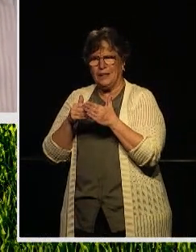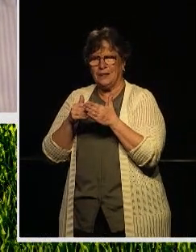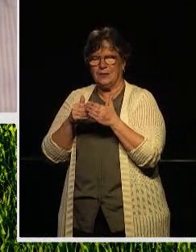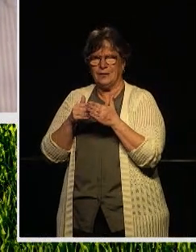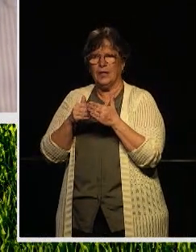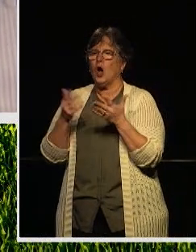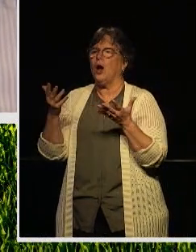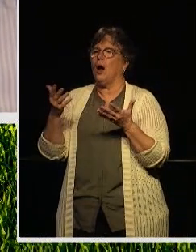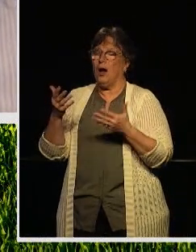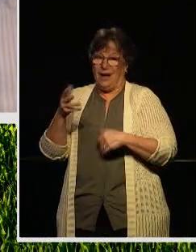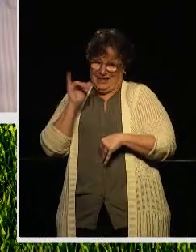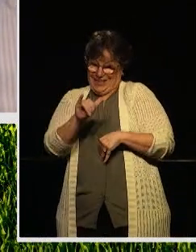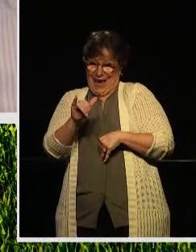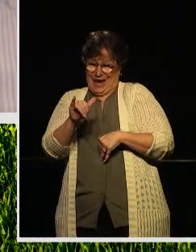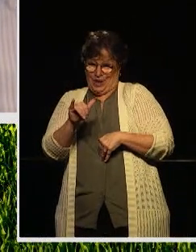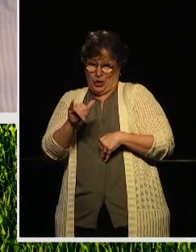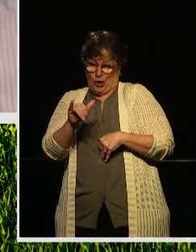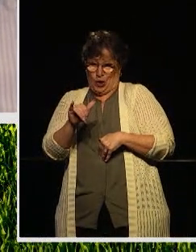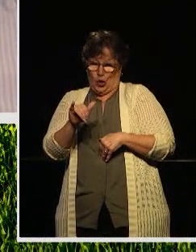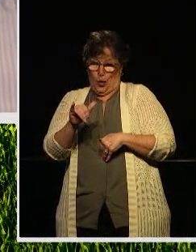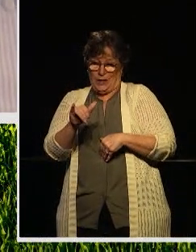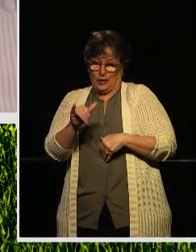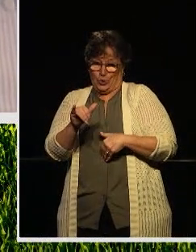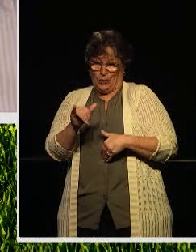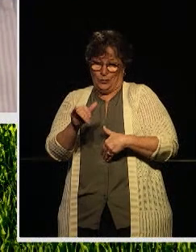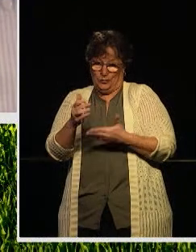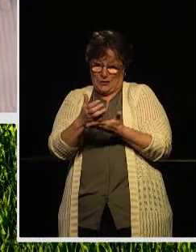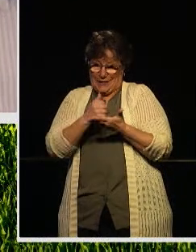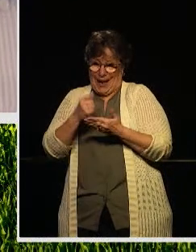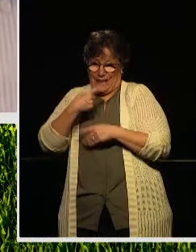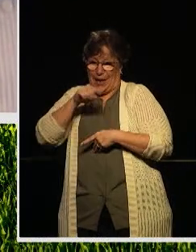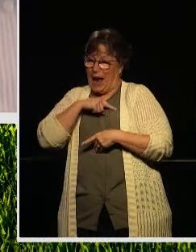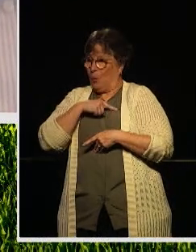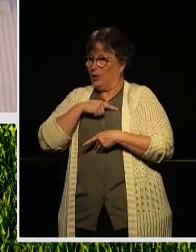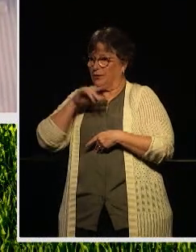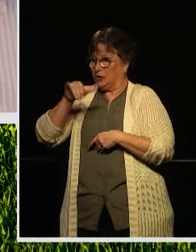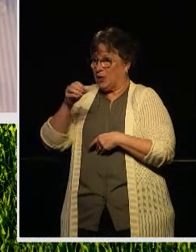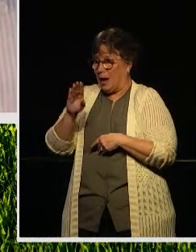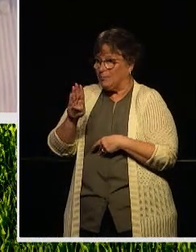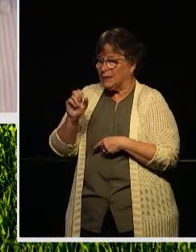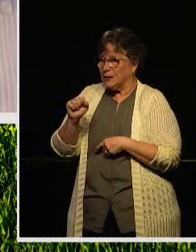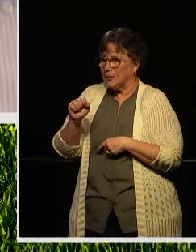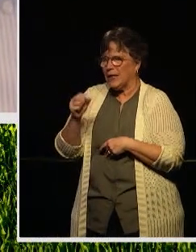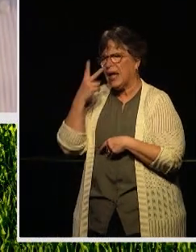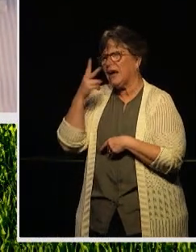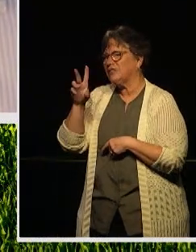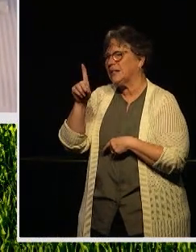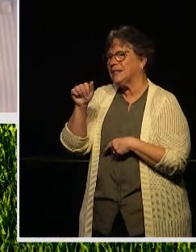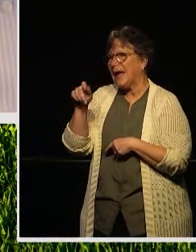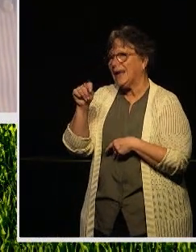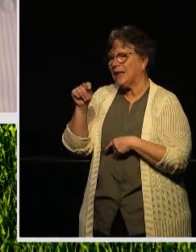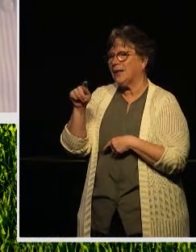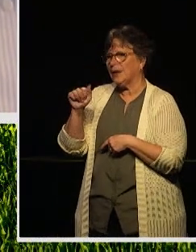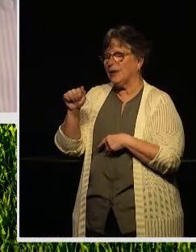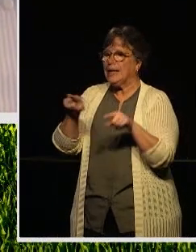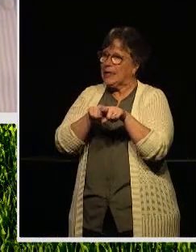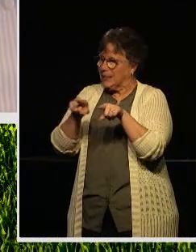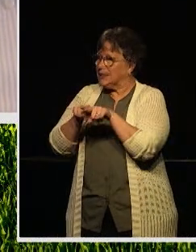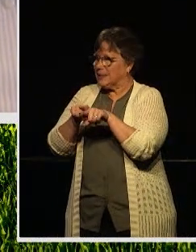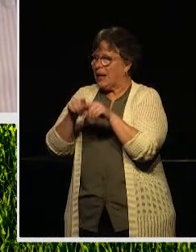jobs? So what we're actually seeing, and I have some, I've seen a little more data also in the manufacturing space, is that